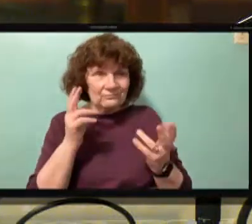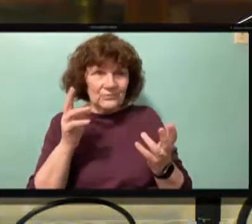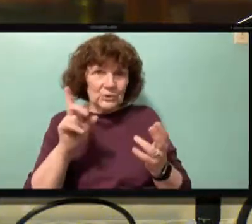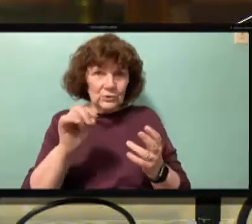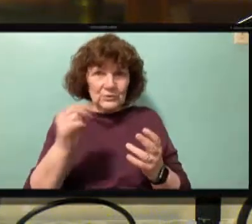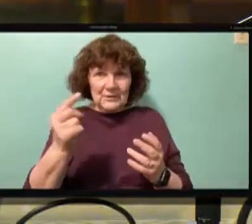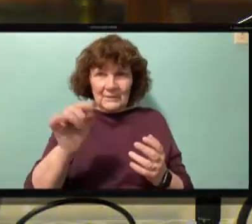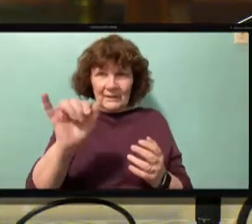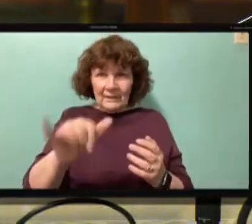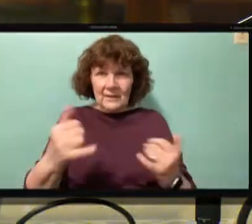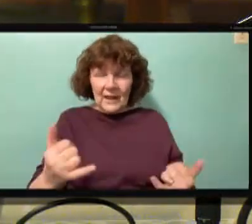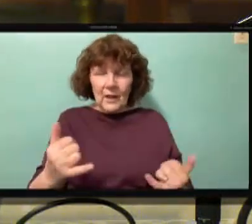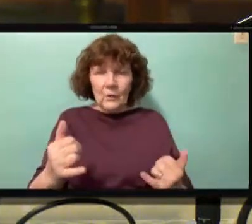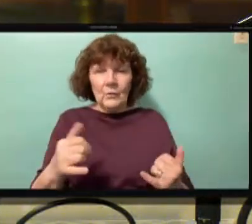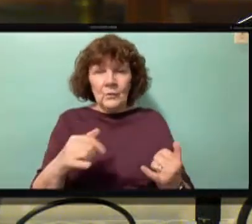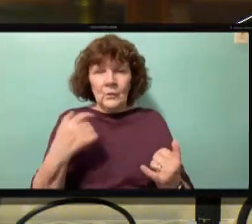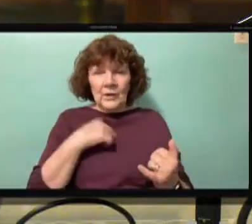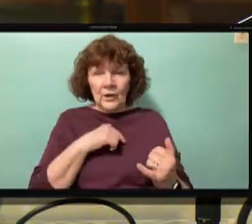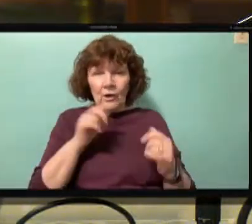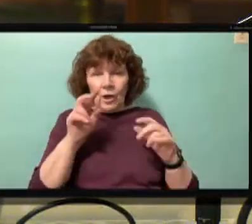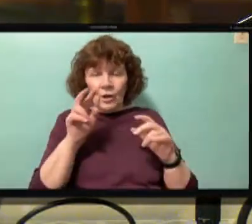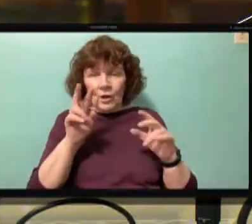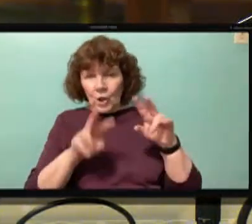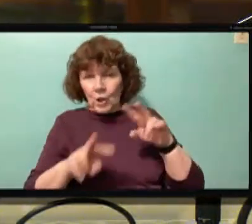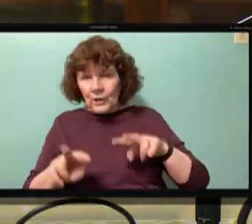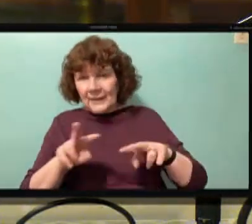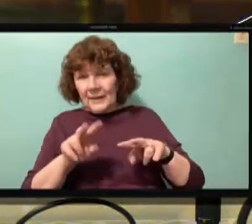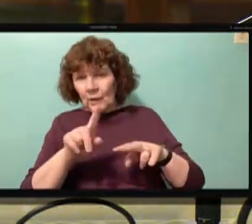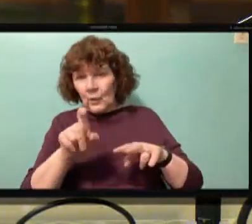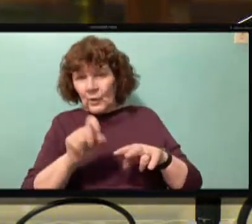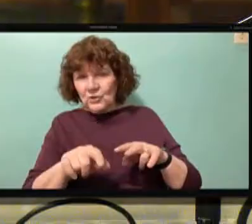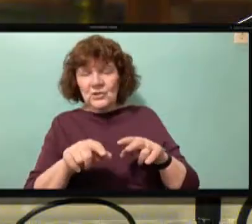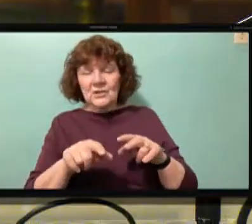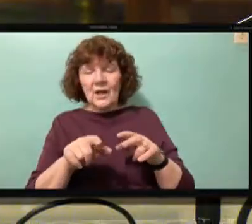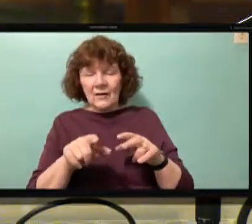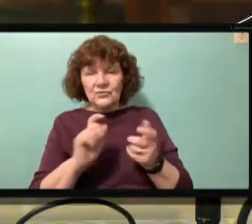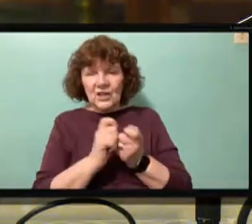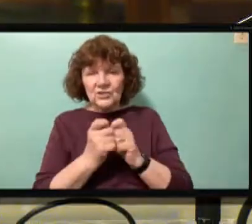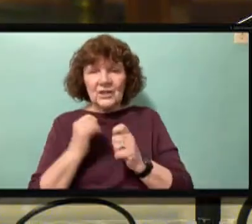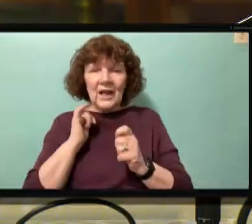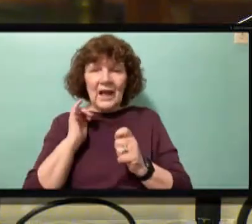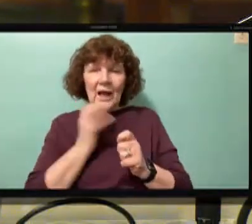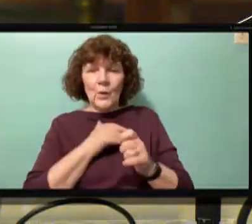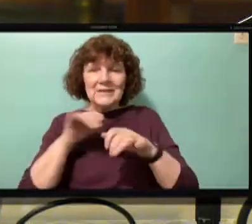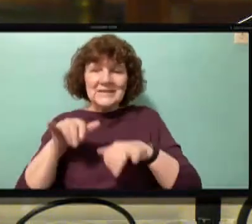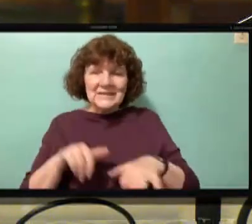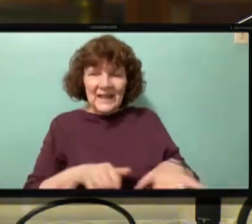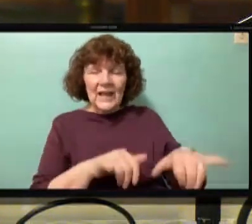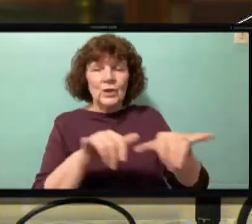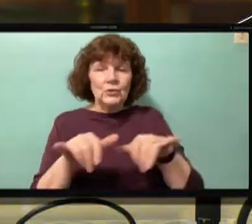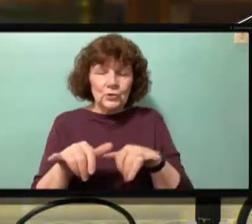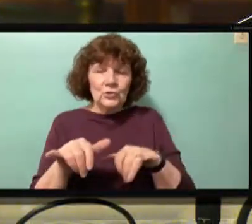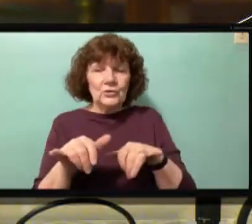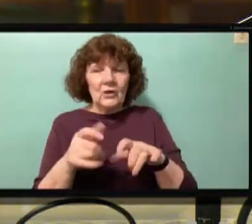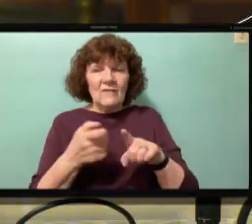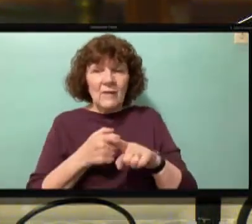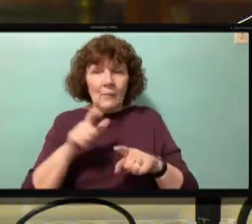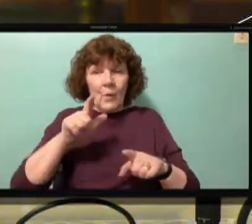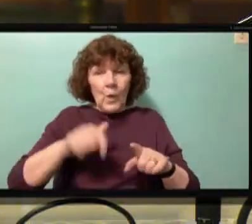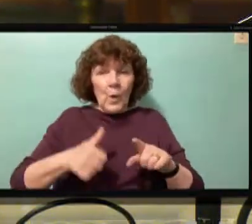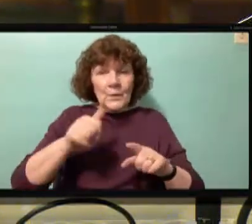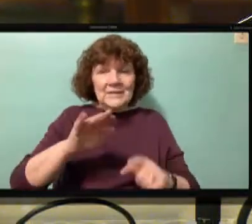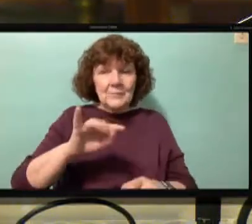the question of a change in standard to best value. And you yourself pointed out that Deputy Solicitor Exilis is perhaps